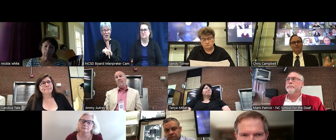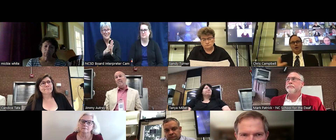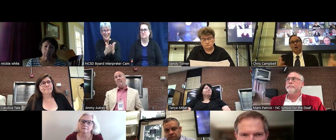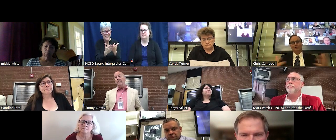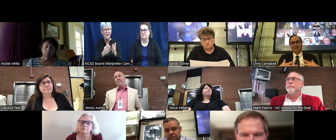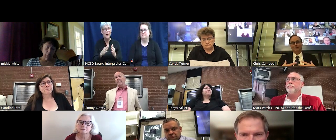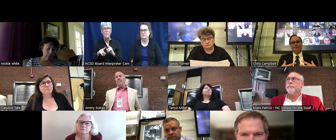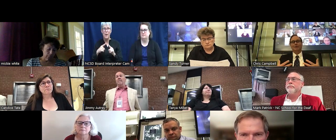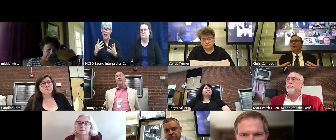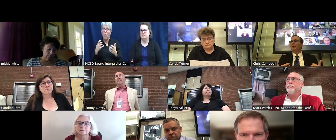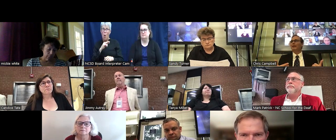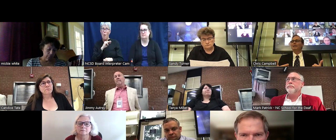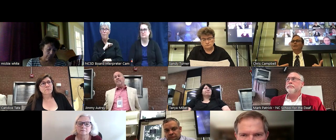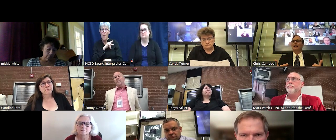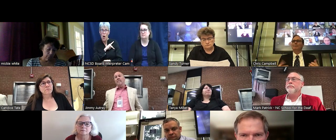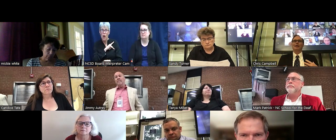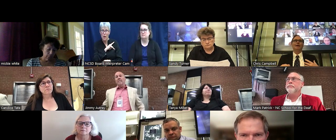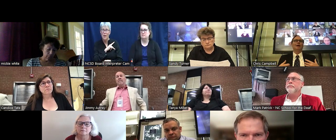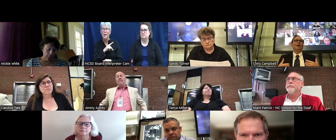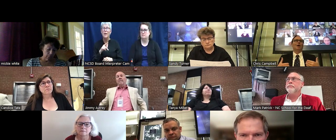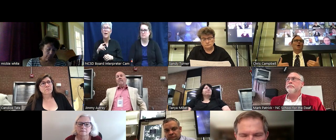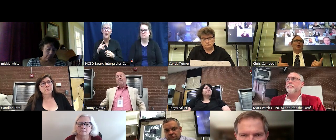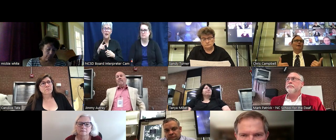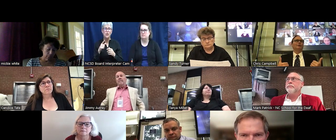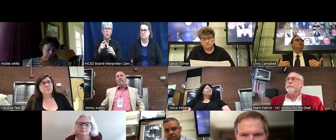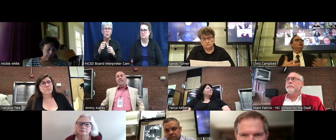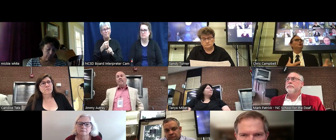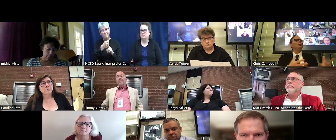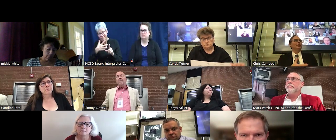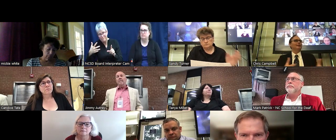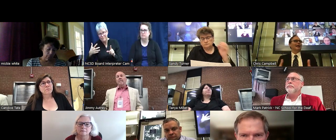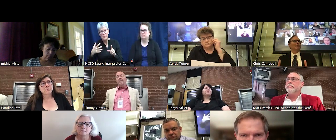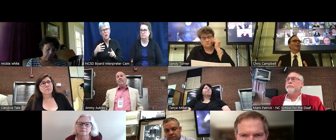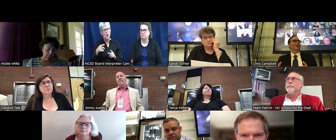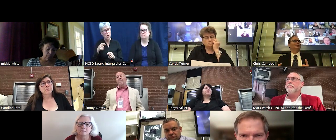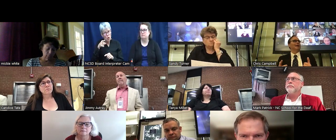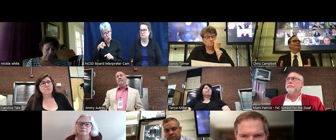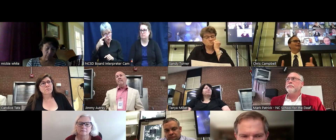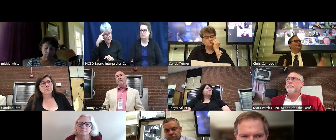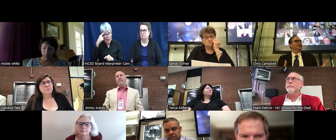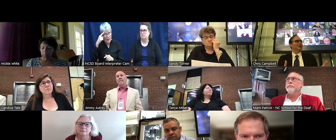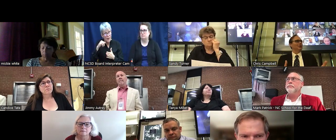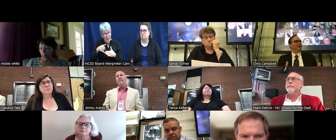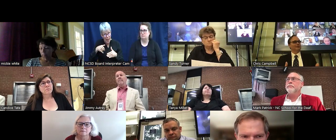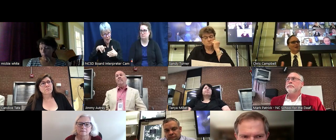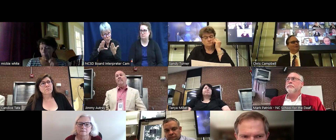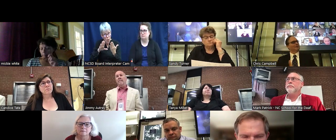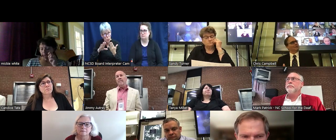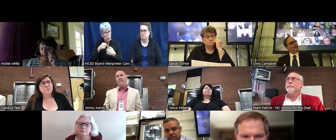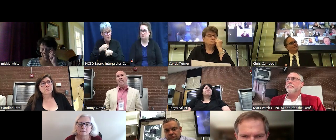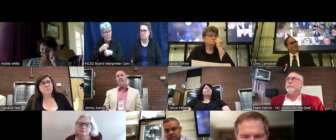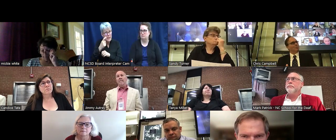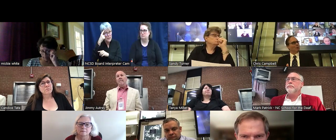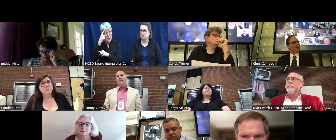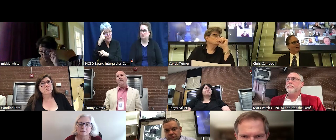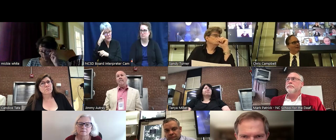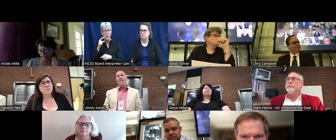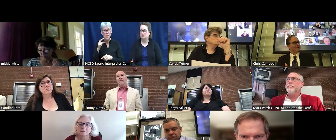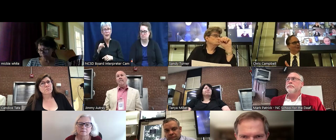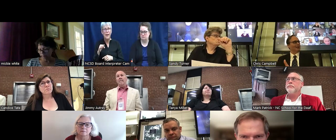address all of us, including me, to educate me on, do you think that approach makes sense to you, that as long as there's not some